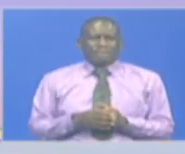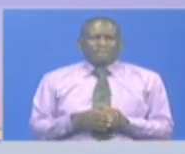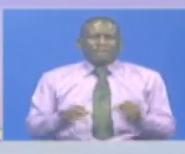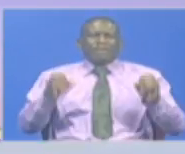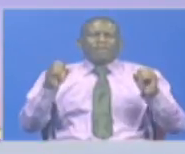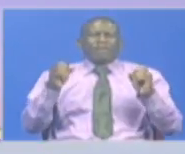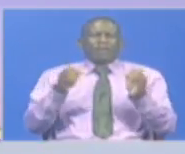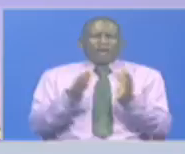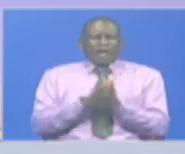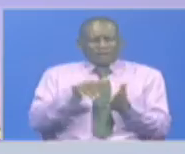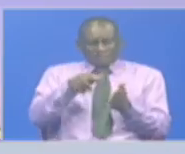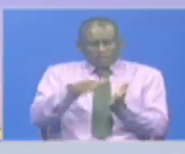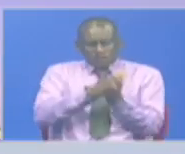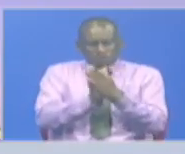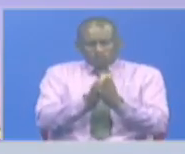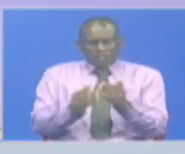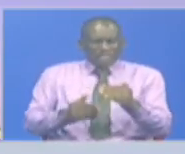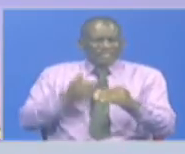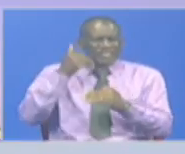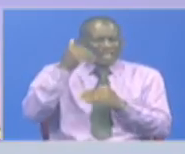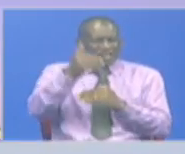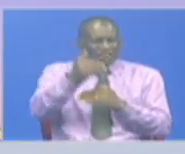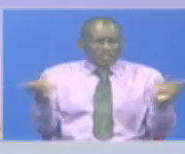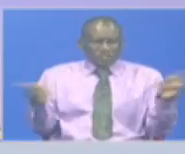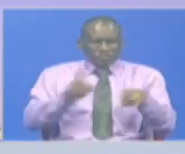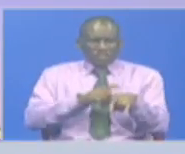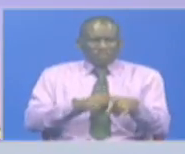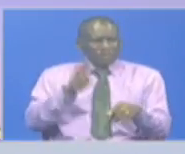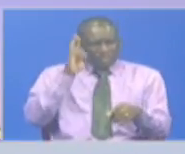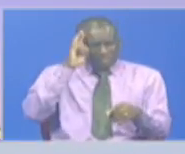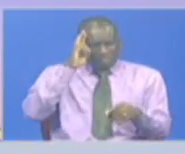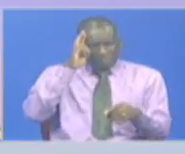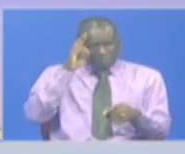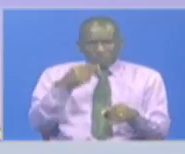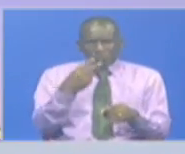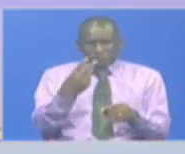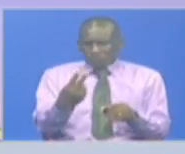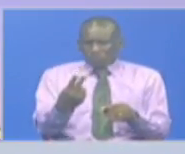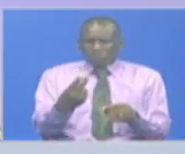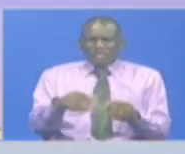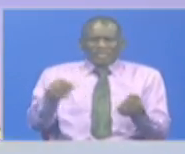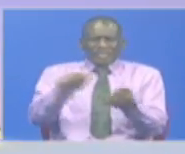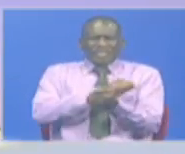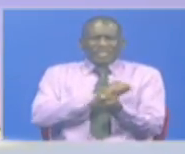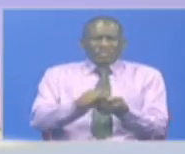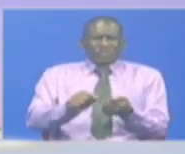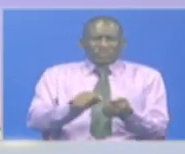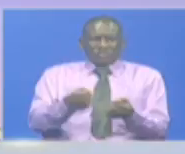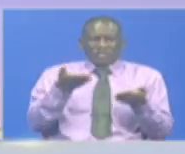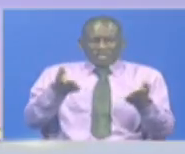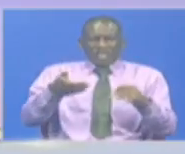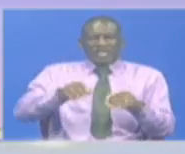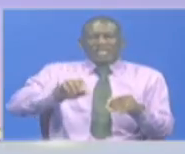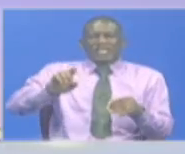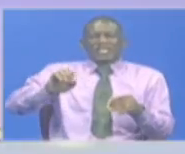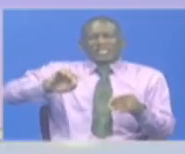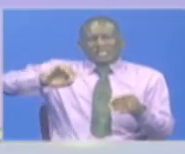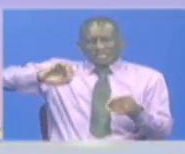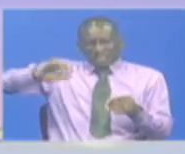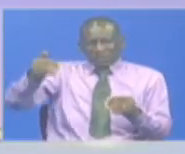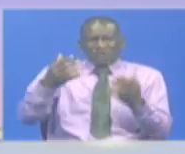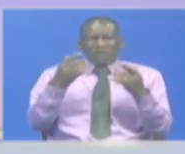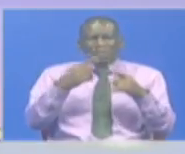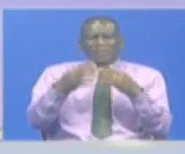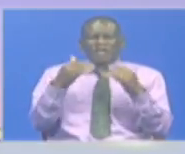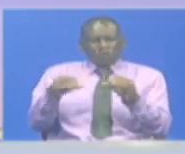And that story coming to us in just a moment. Remember, you saw the devastation caused here in the capital. But now let's take